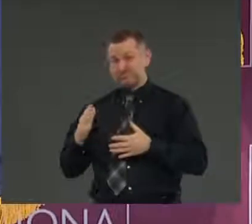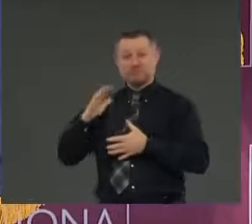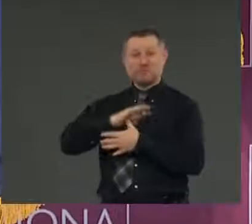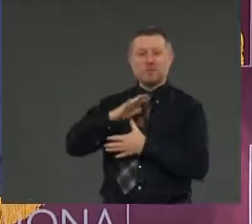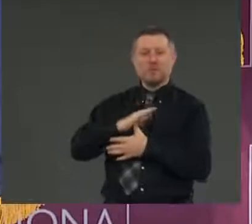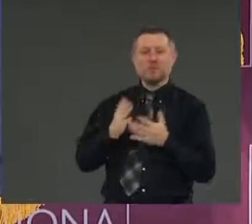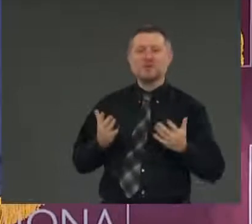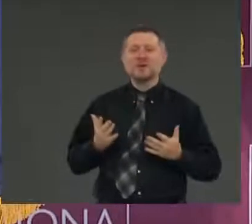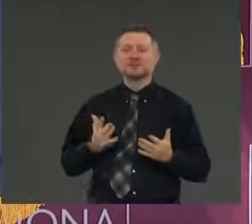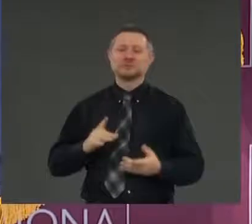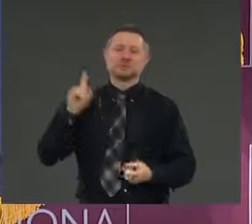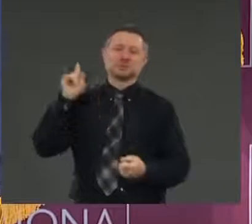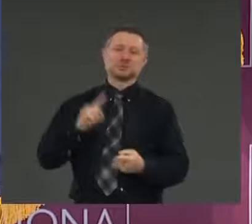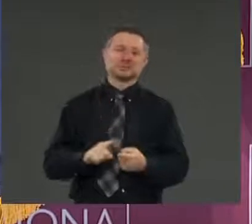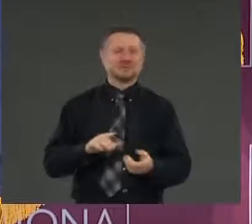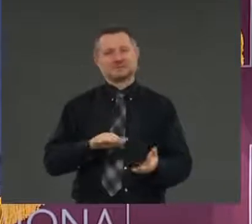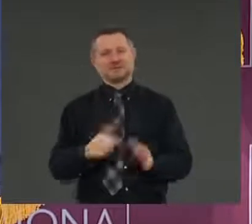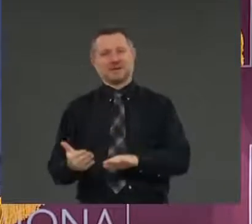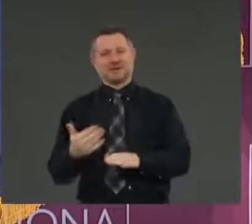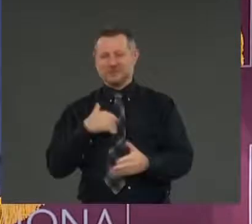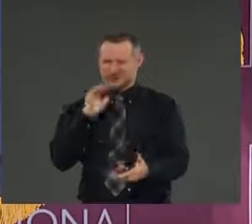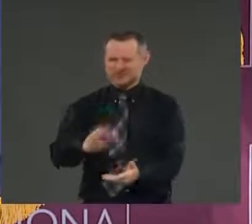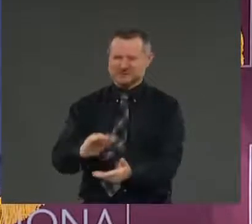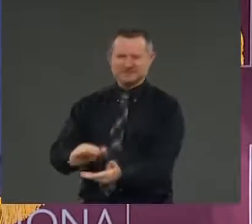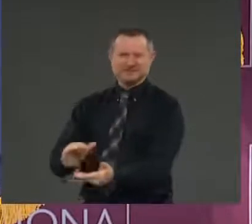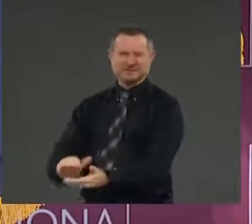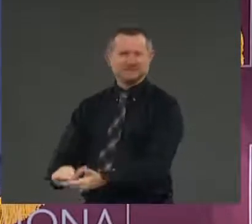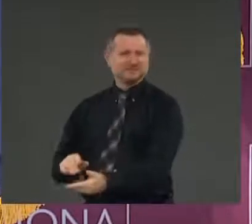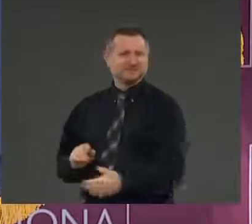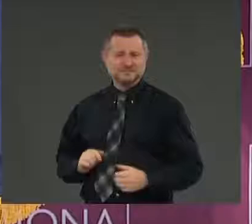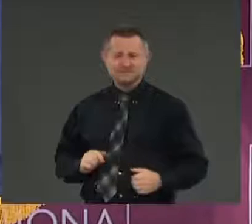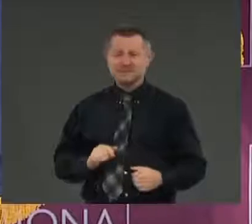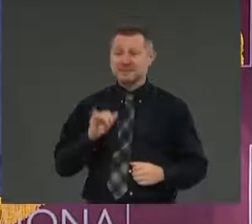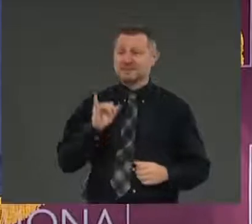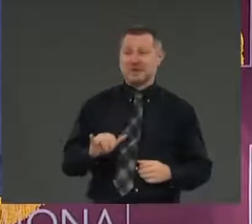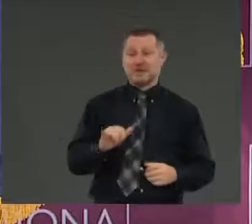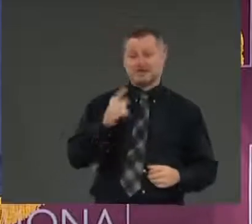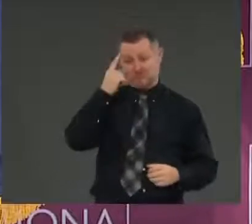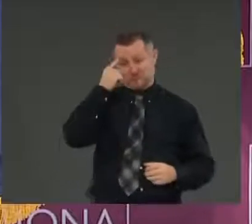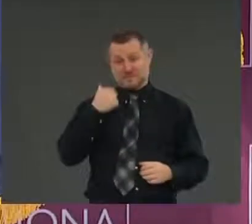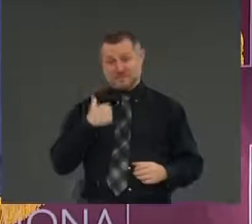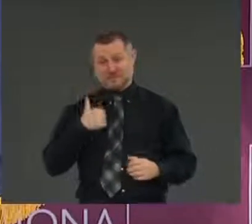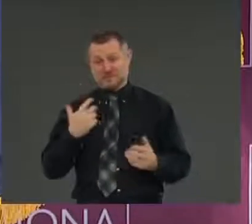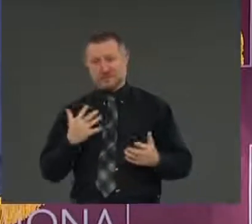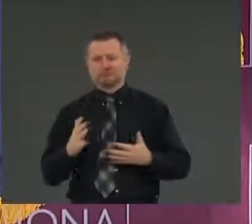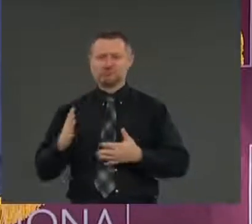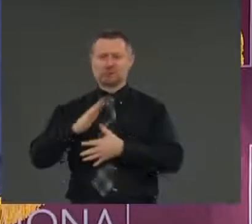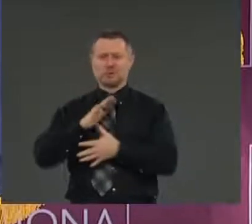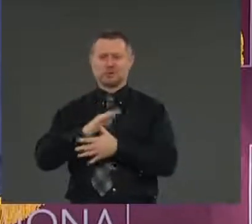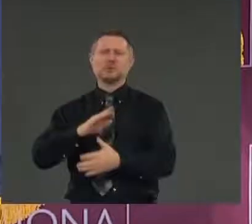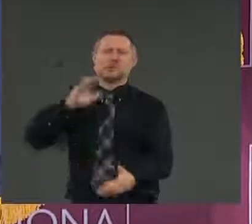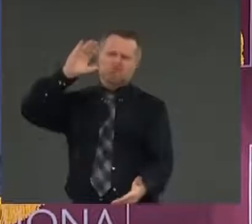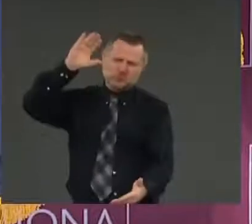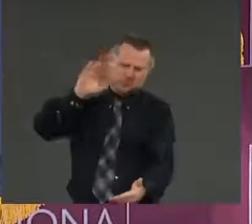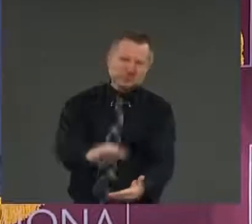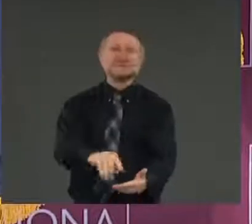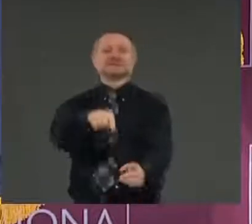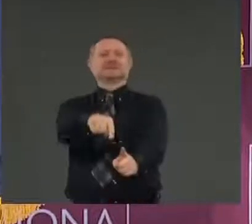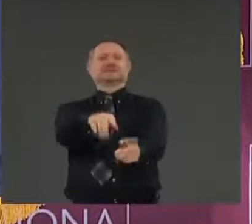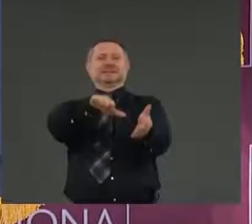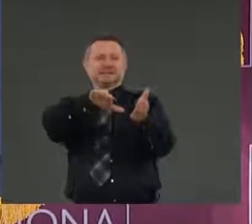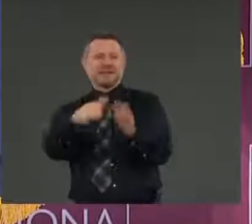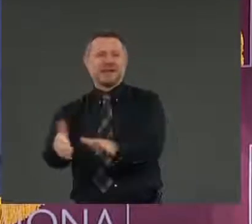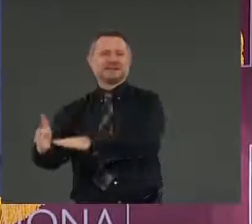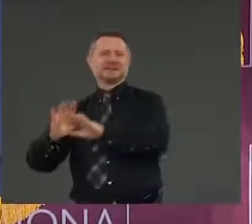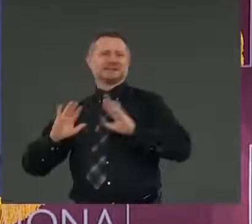deaths. That has what this has been about that for me from day one. Any of those